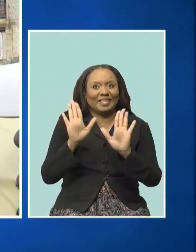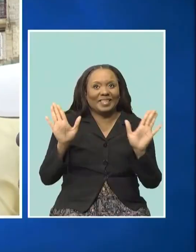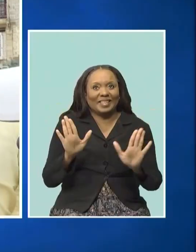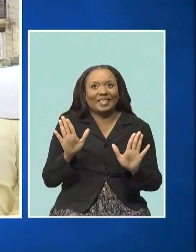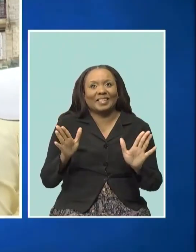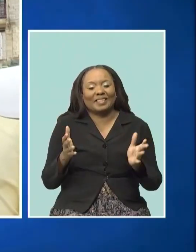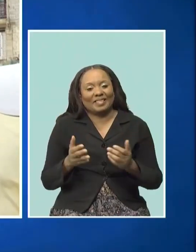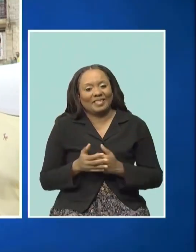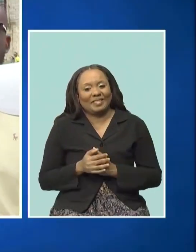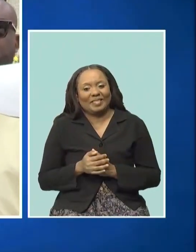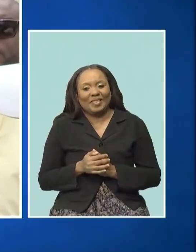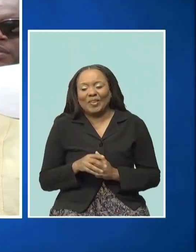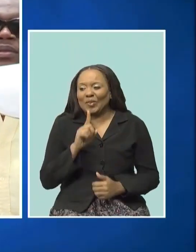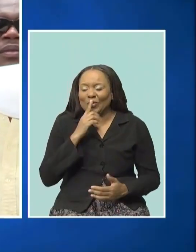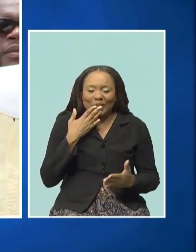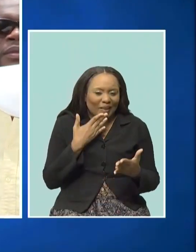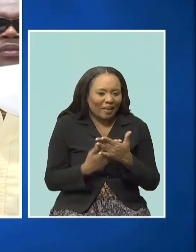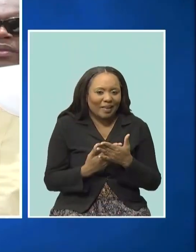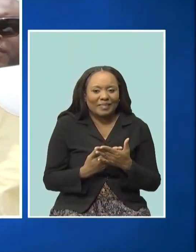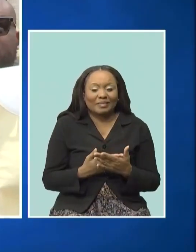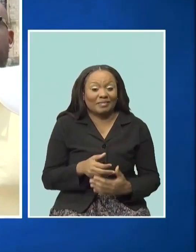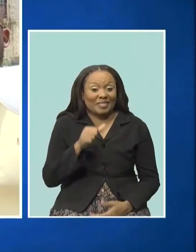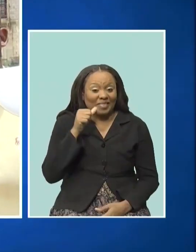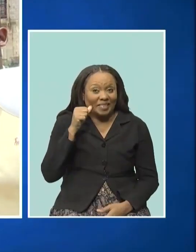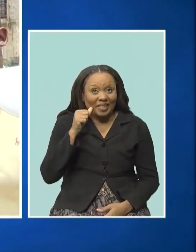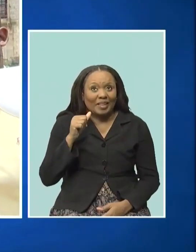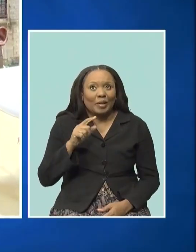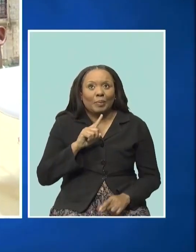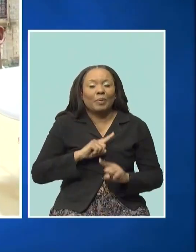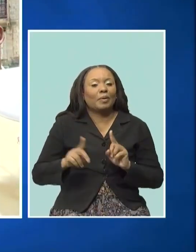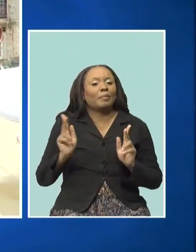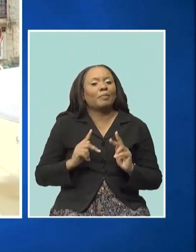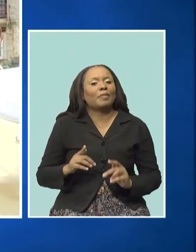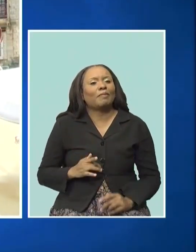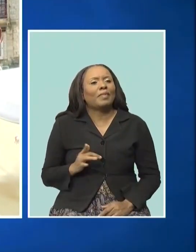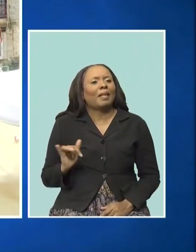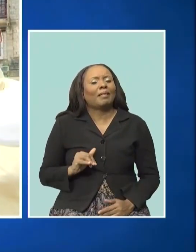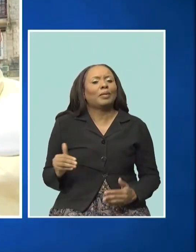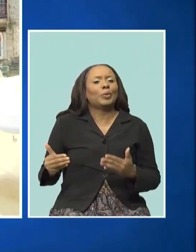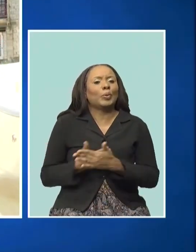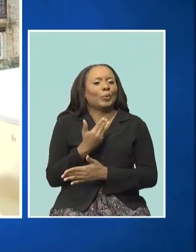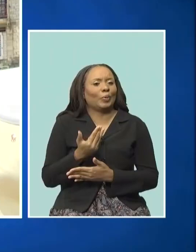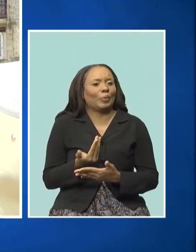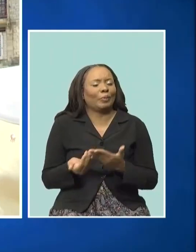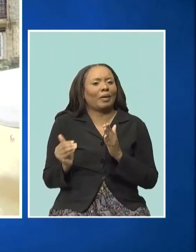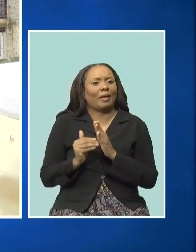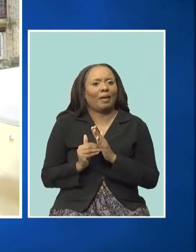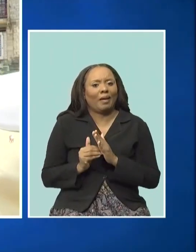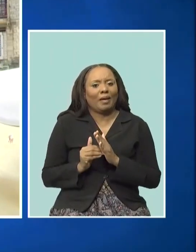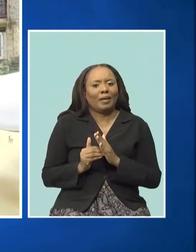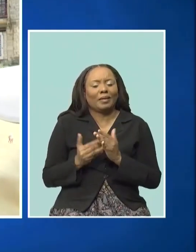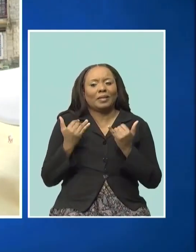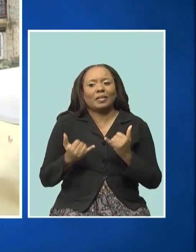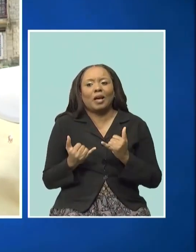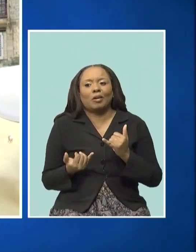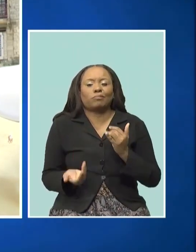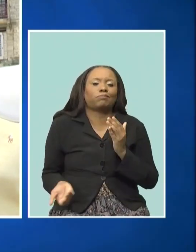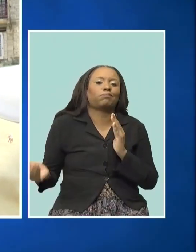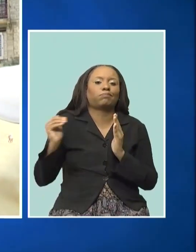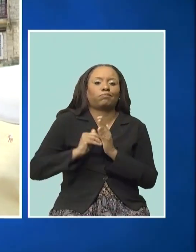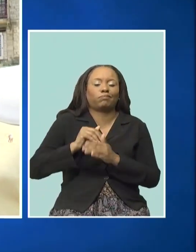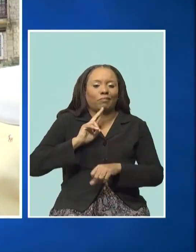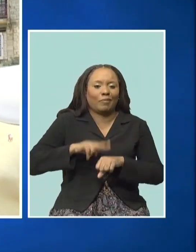that's probably a fortunate thing, but there's a keen spirit of renewal in this community to be able to come back to normalcy. This has been